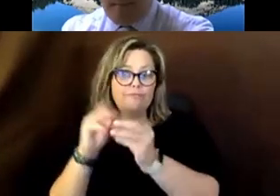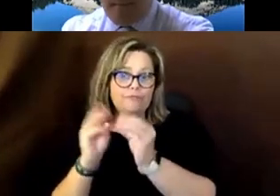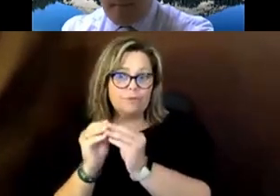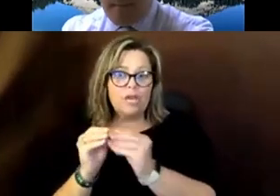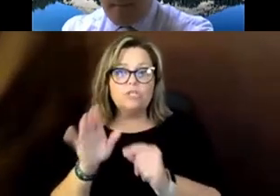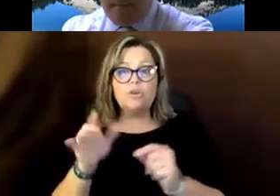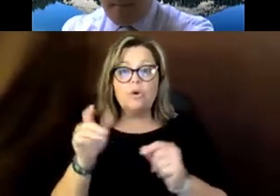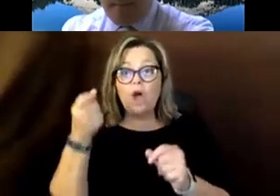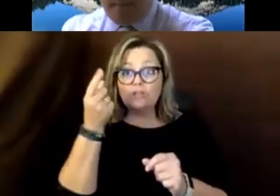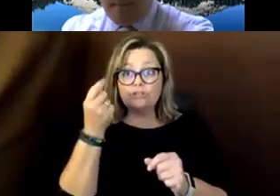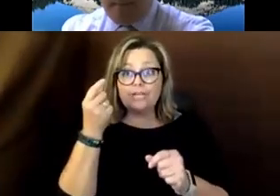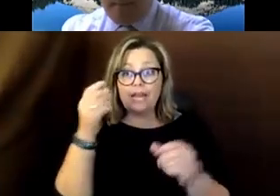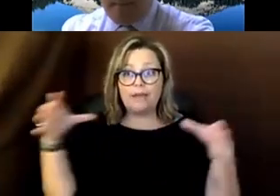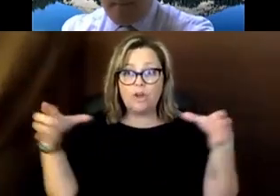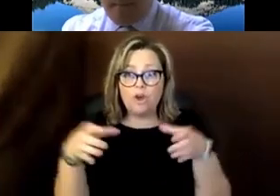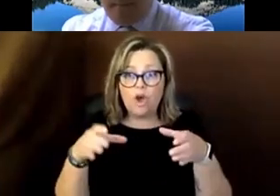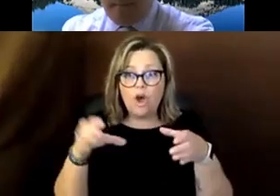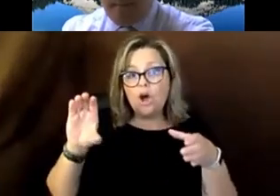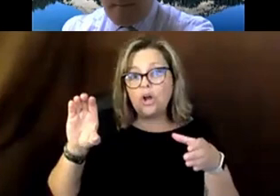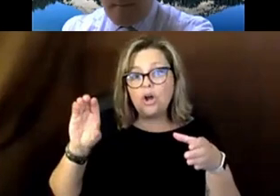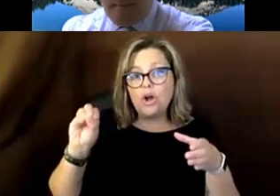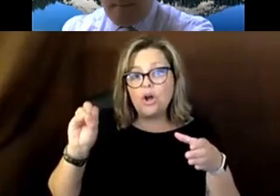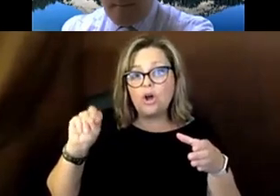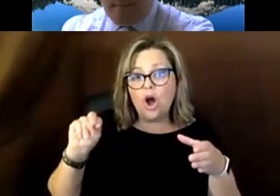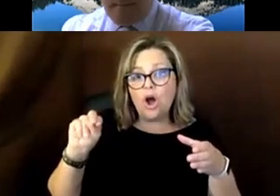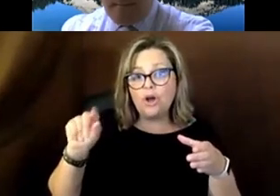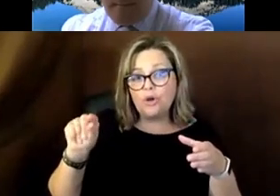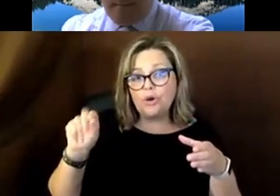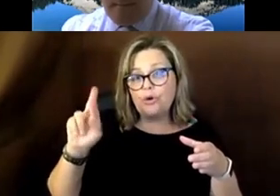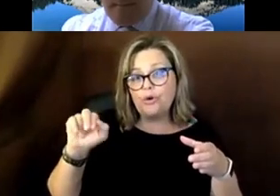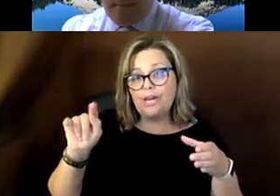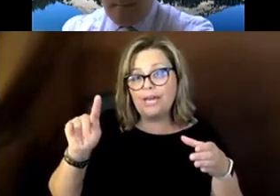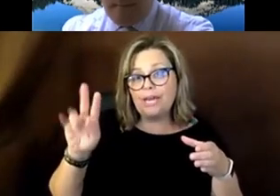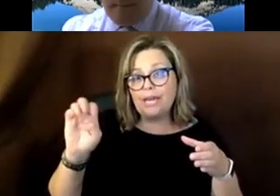living would be a model such as what we have here in Chico with